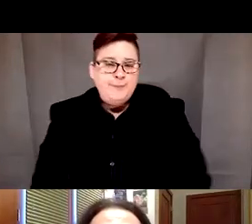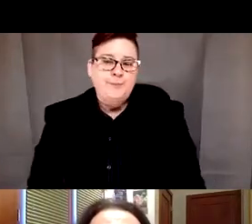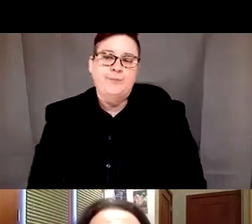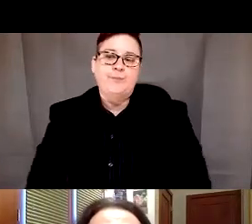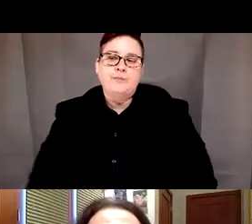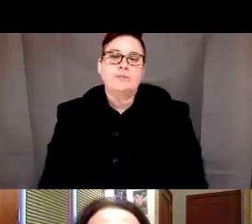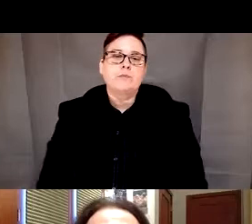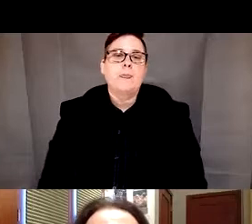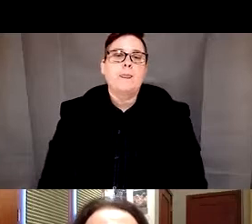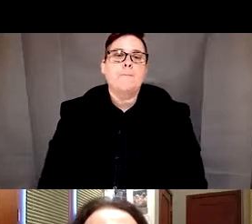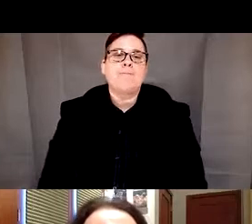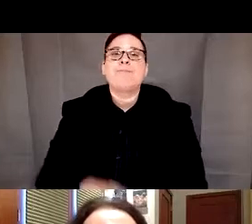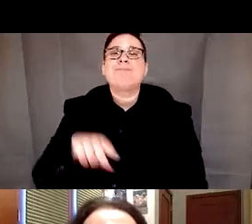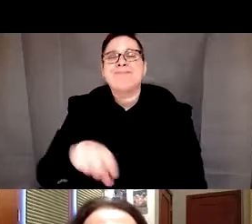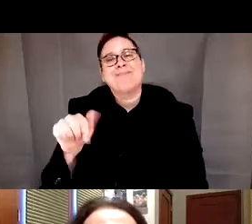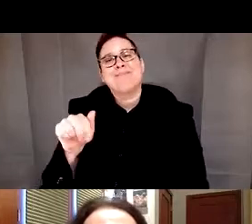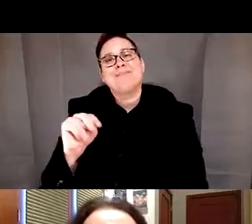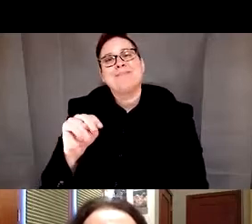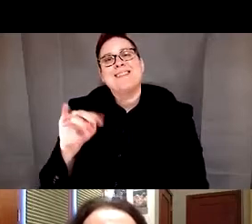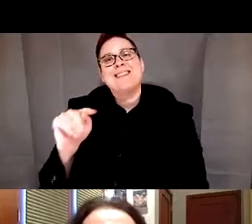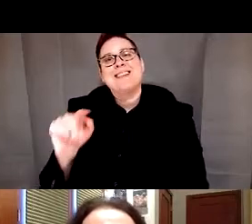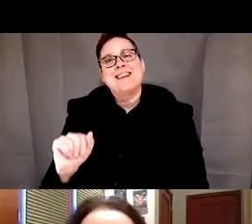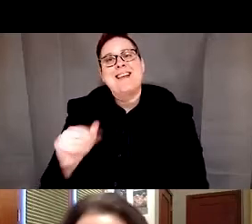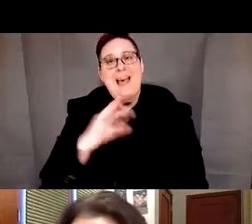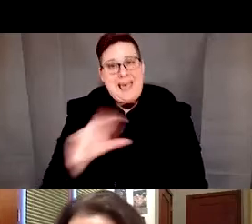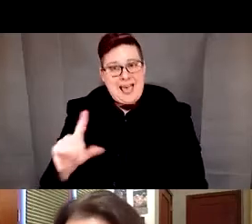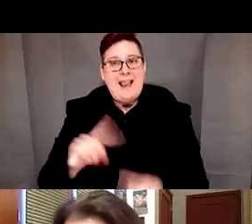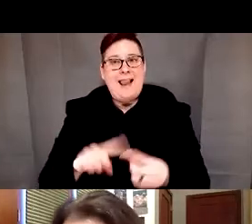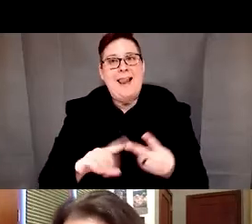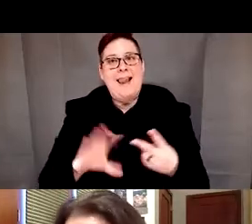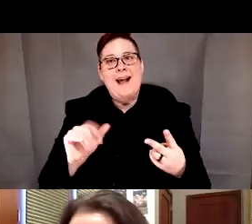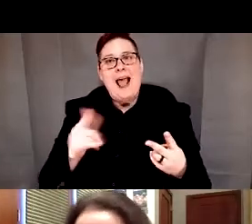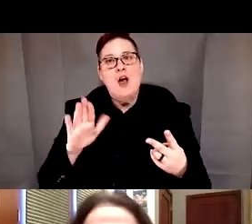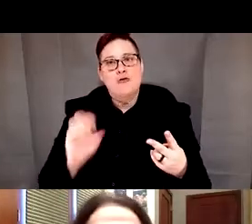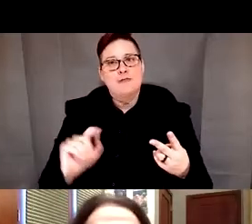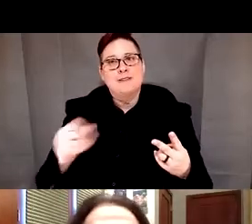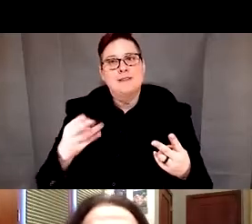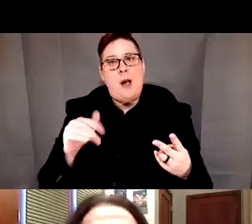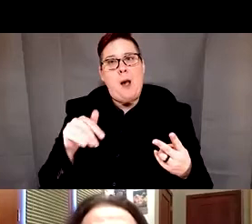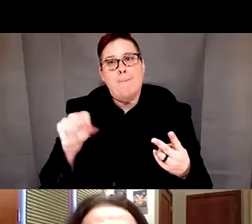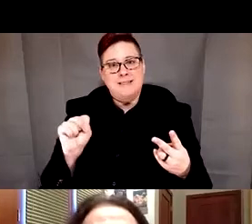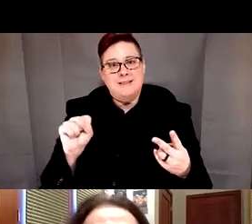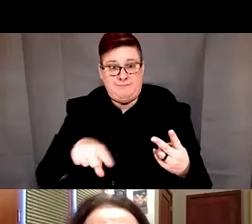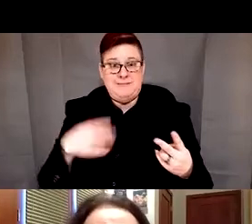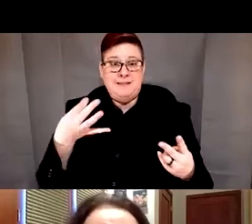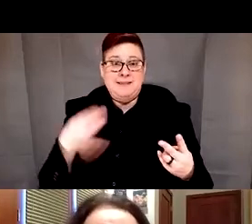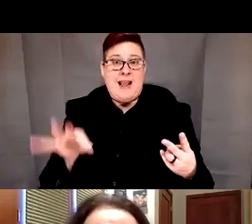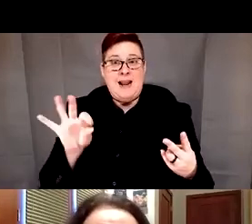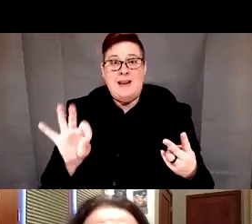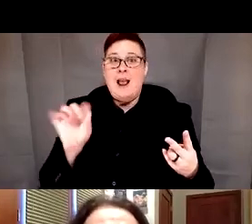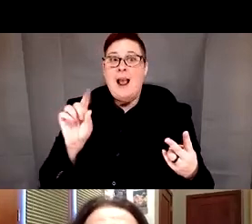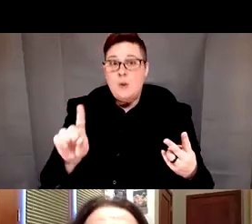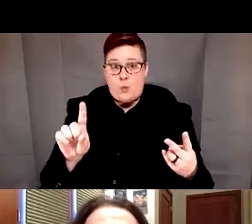So this is Anita Hill and Clarence Thomas. And this is in